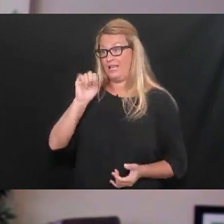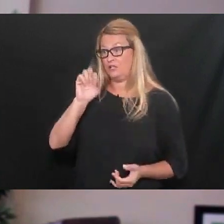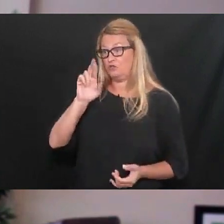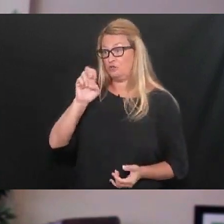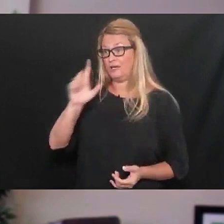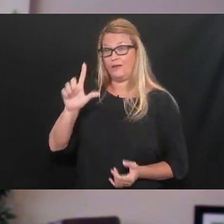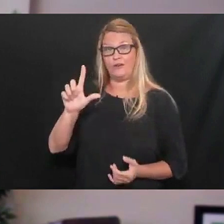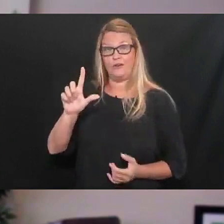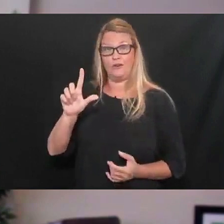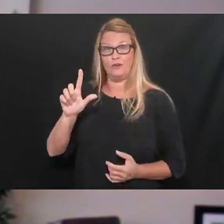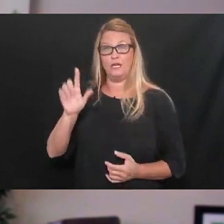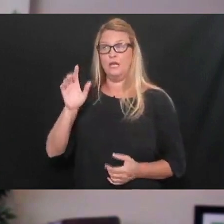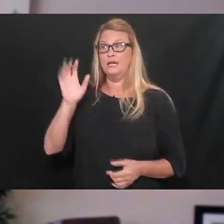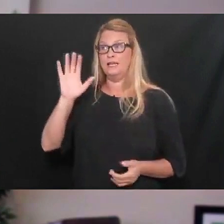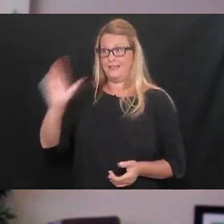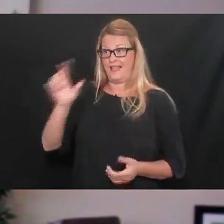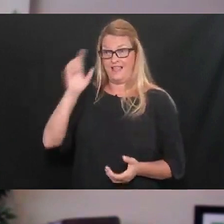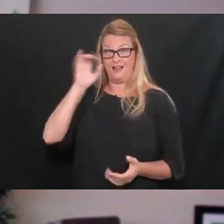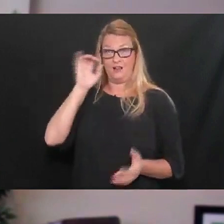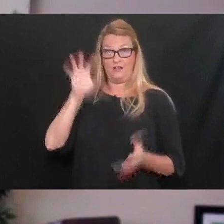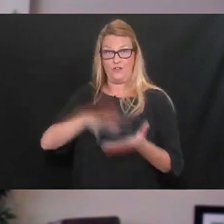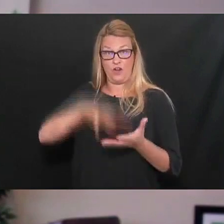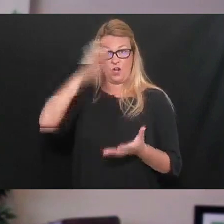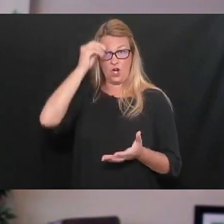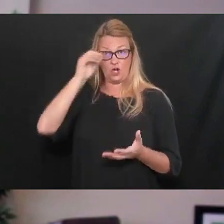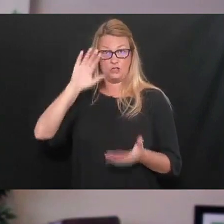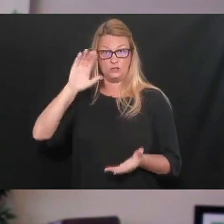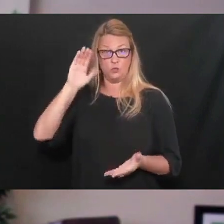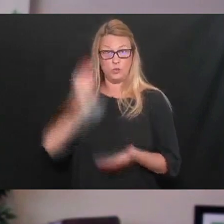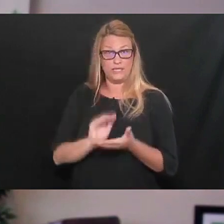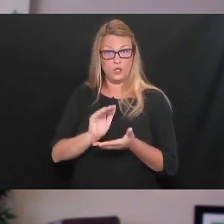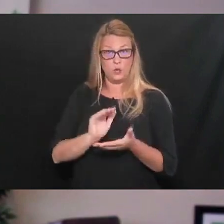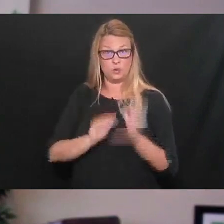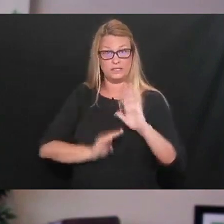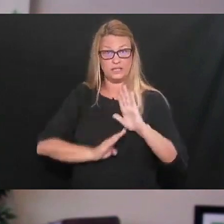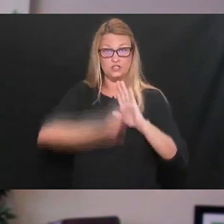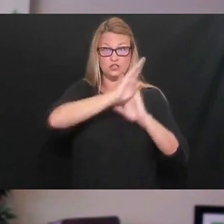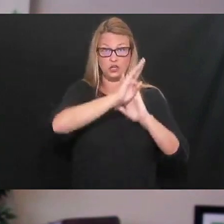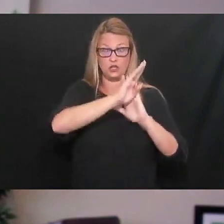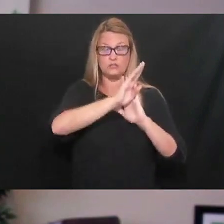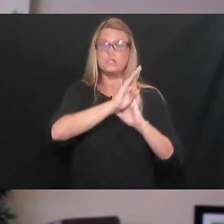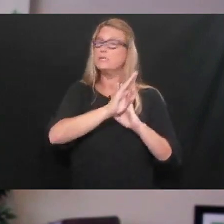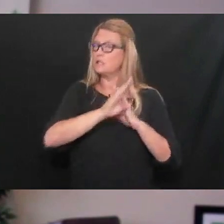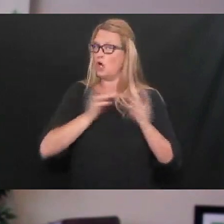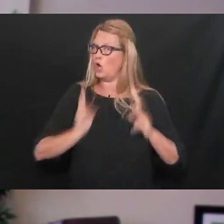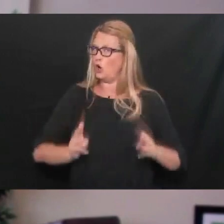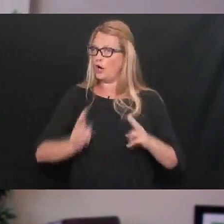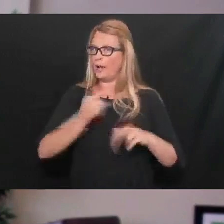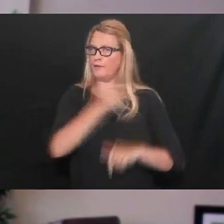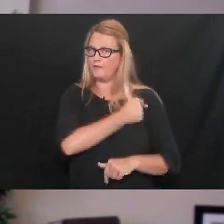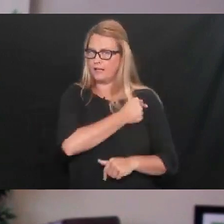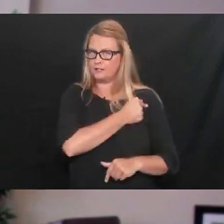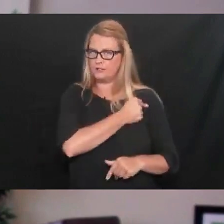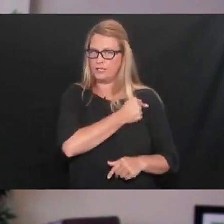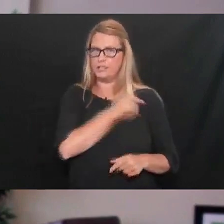reduce that surge is to be aggressive and vaccinate. And they are looking at 5 months